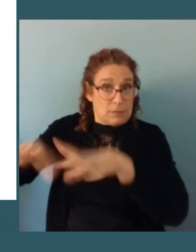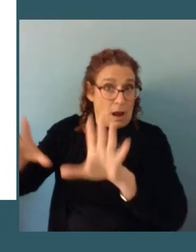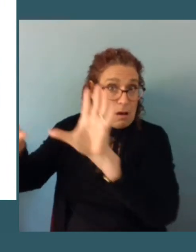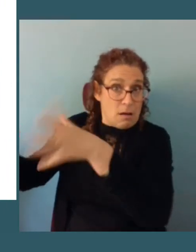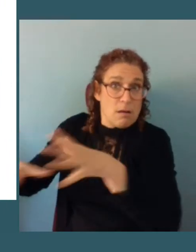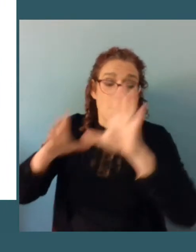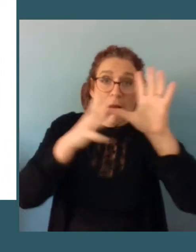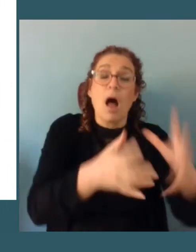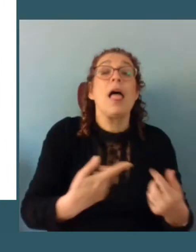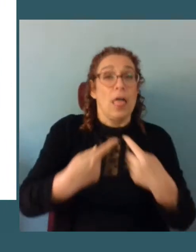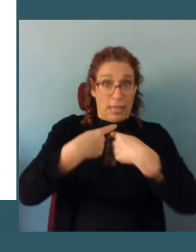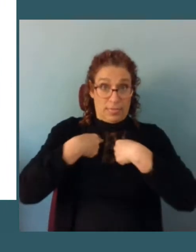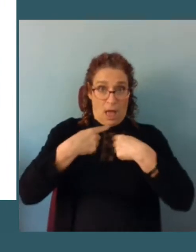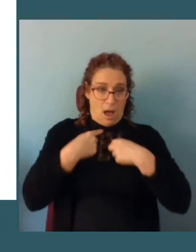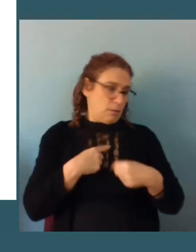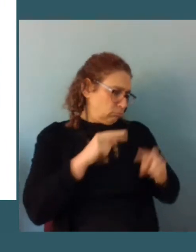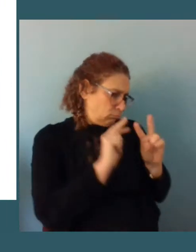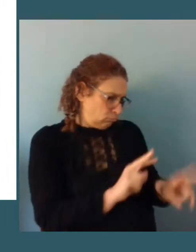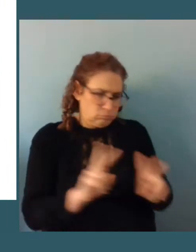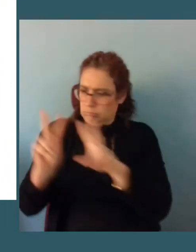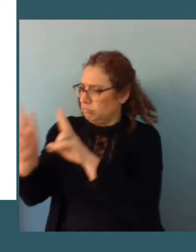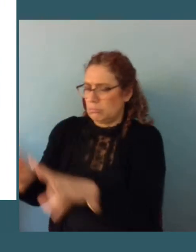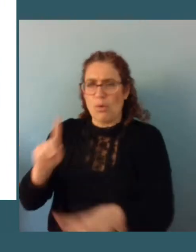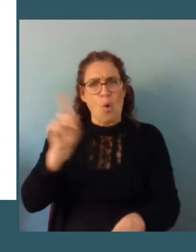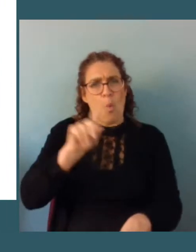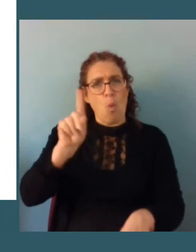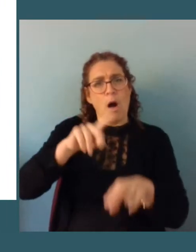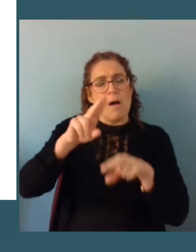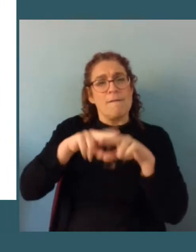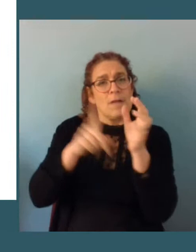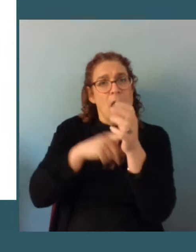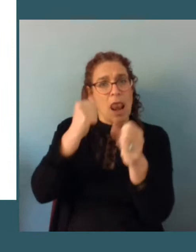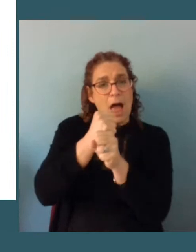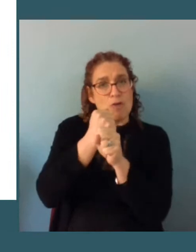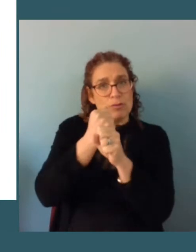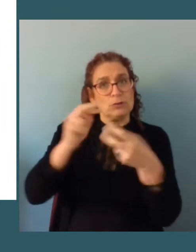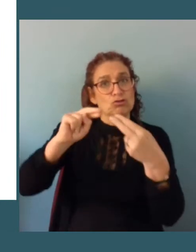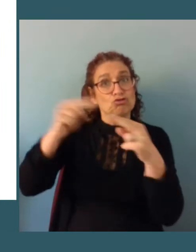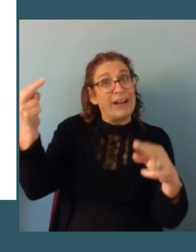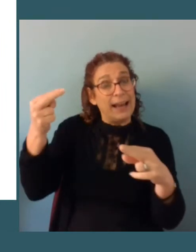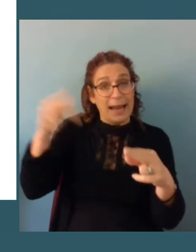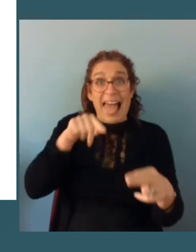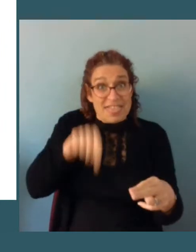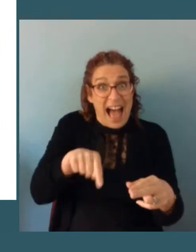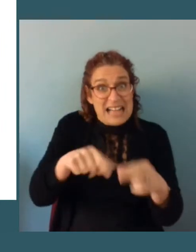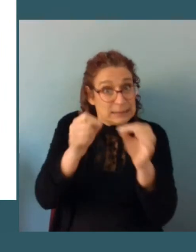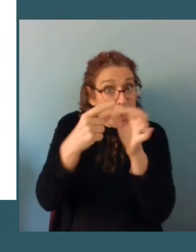filaggrin gene mutation, and which is a barrier gene, and the